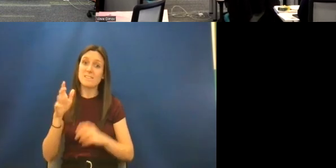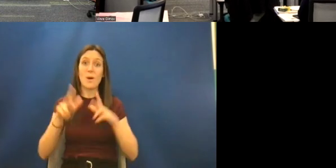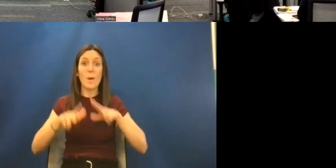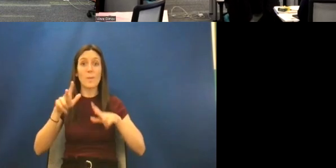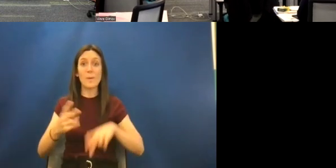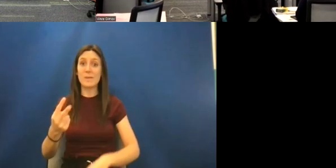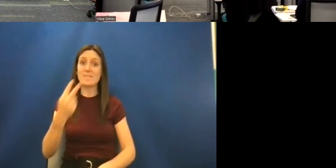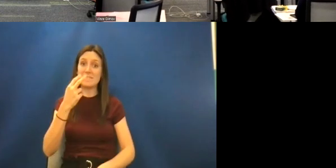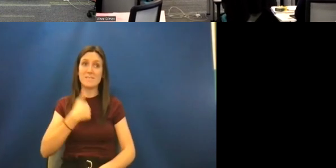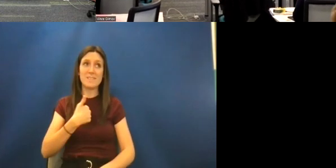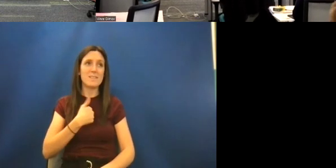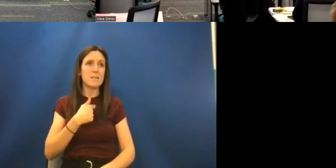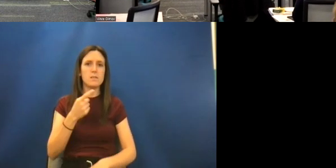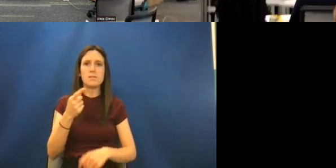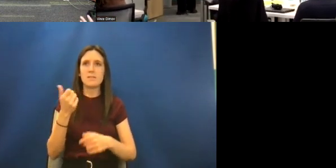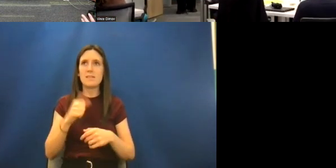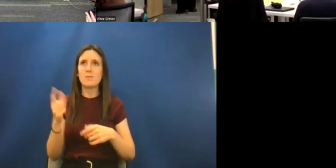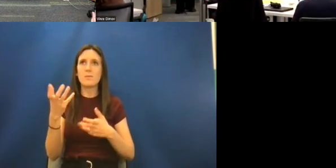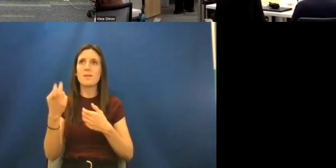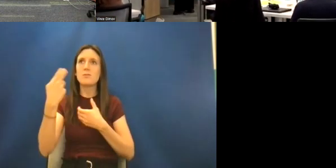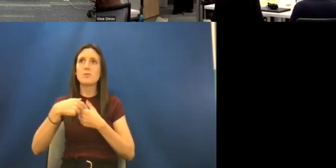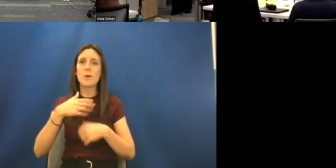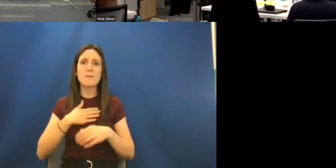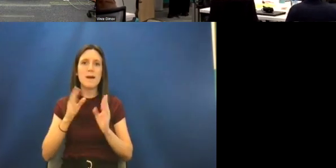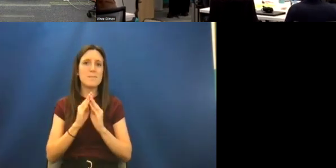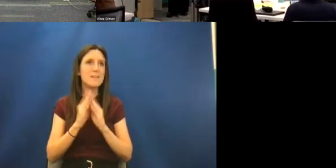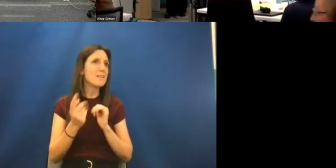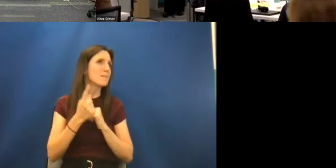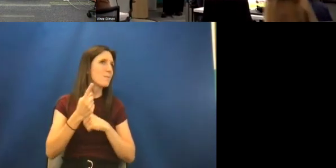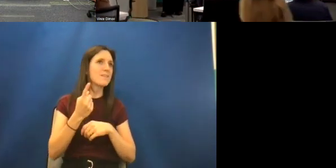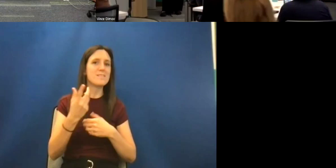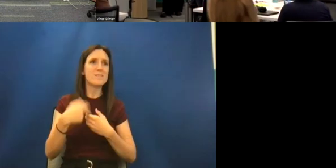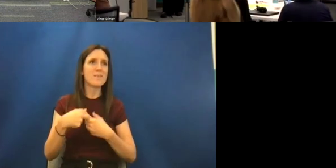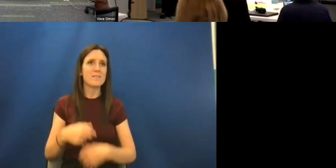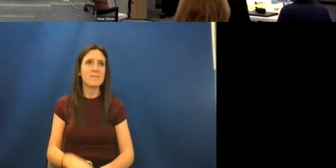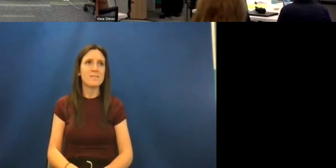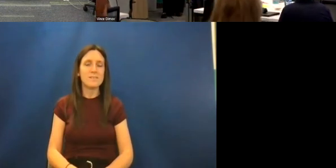right. So does someone want to join my meeting? Heidi, Yes. you want to join? Adam, somebody?